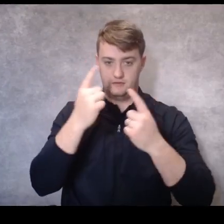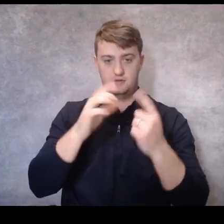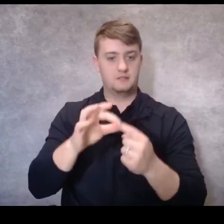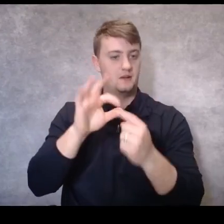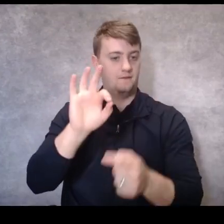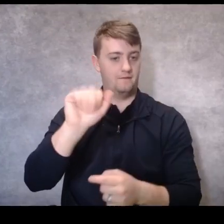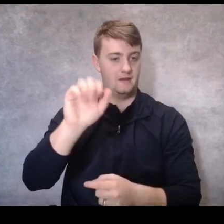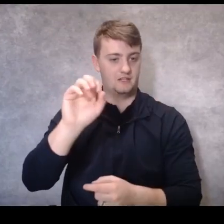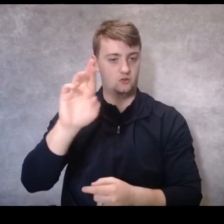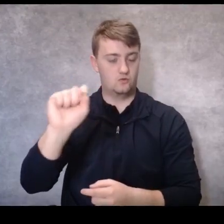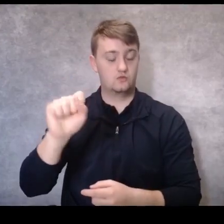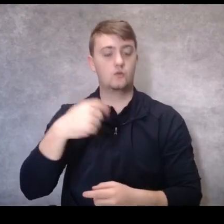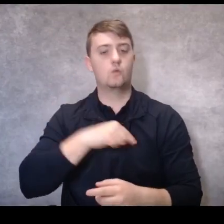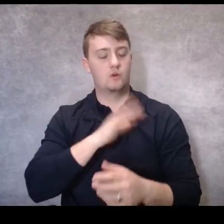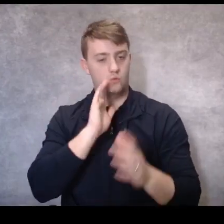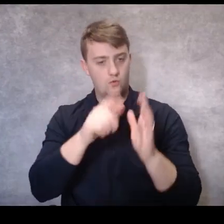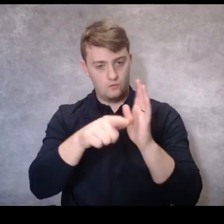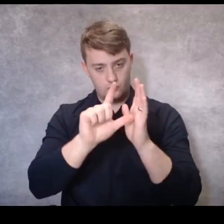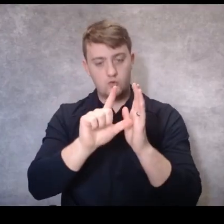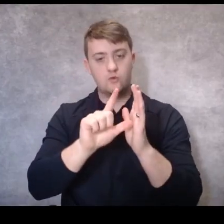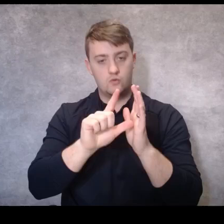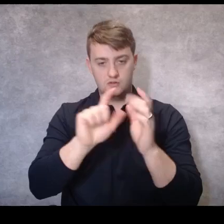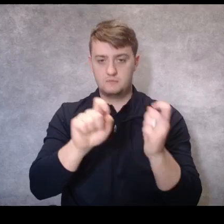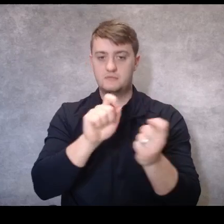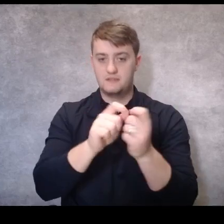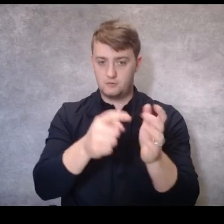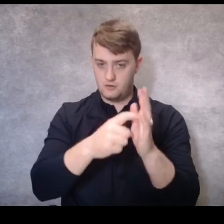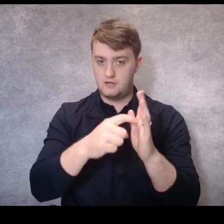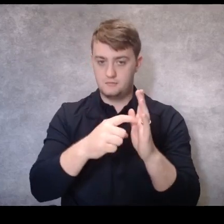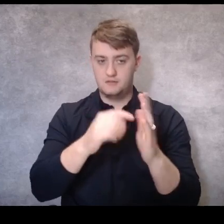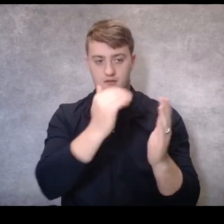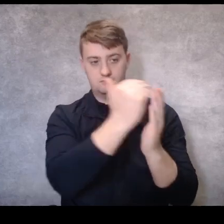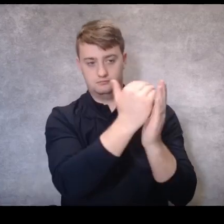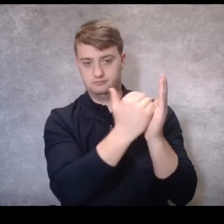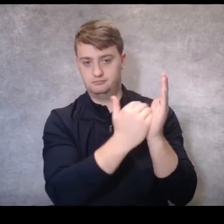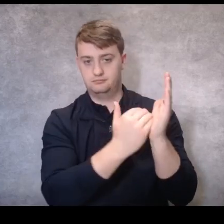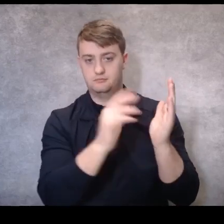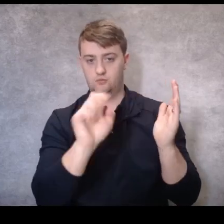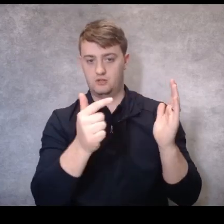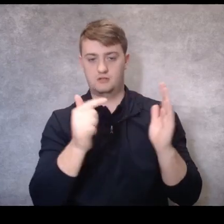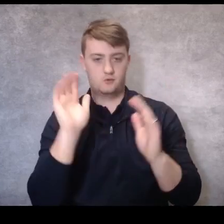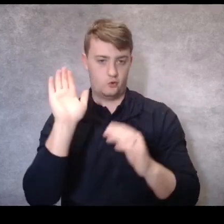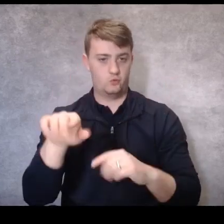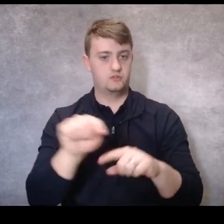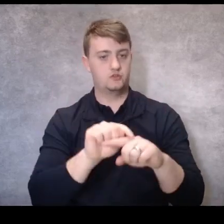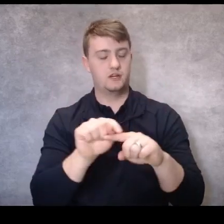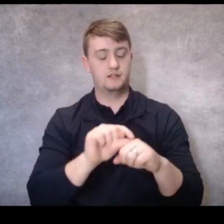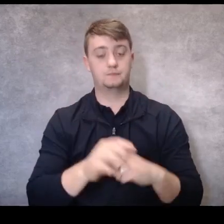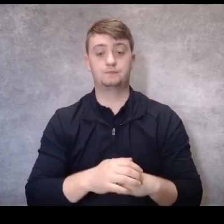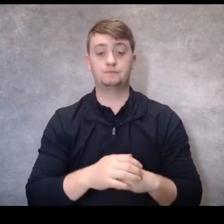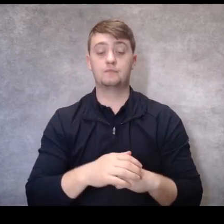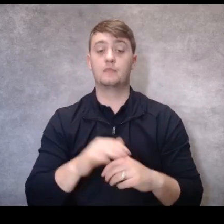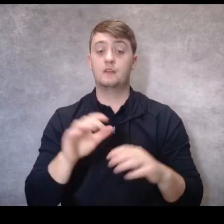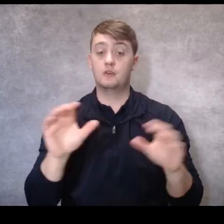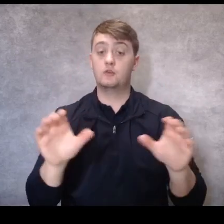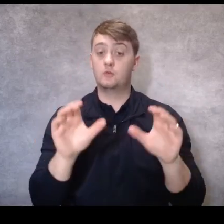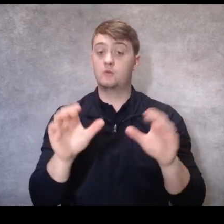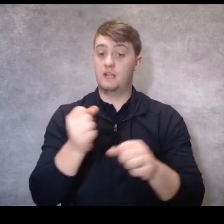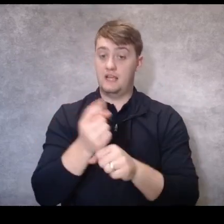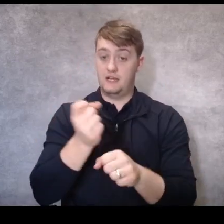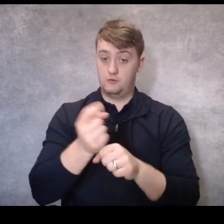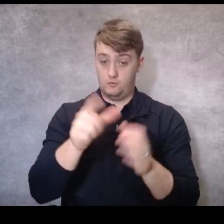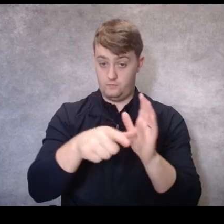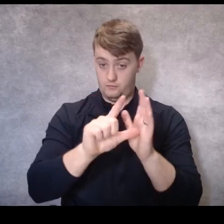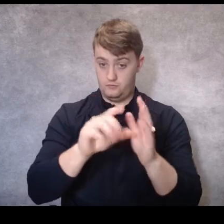factors. We will review the specific requirements outlined in the regulations throughout the series. In conducting an annual review